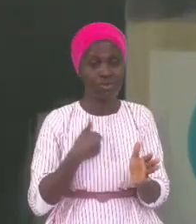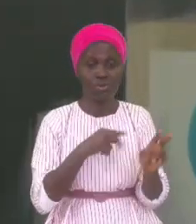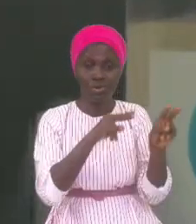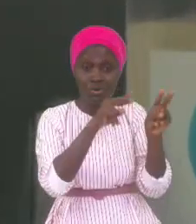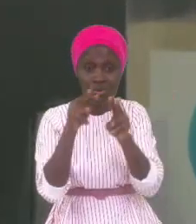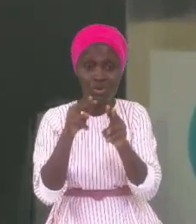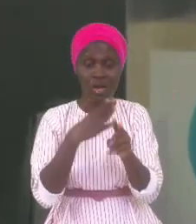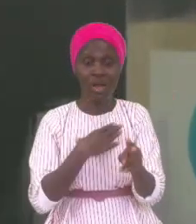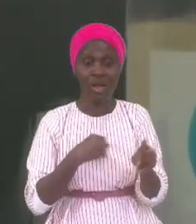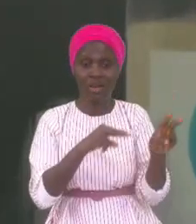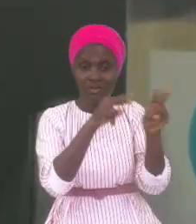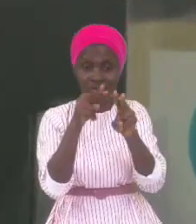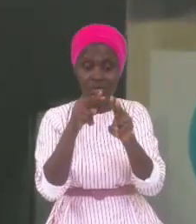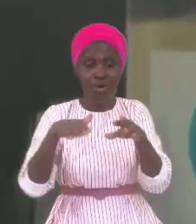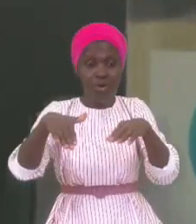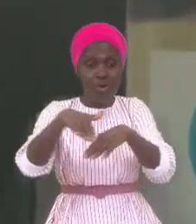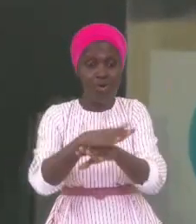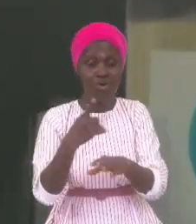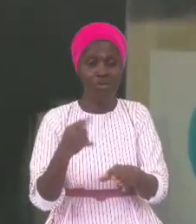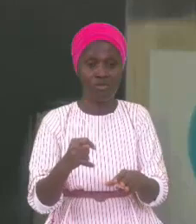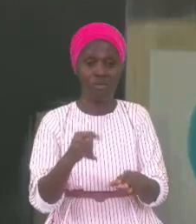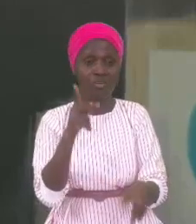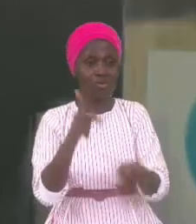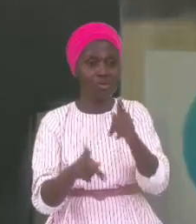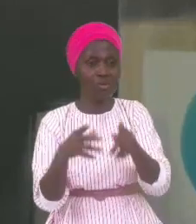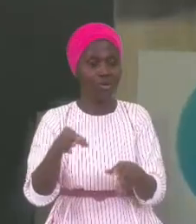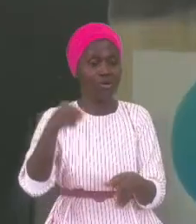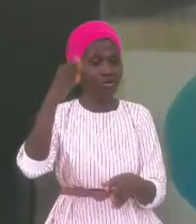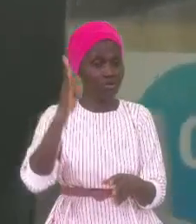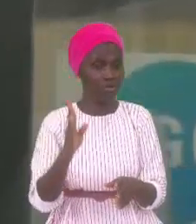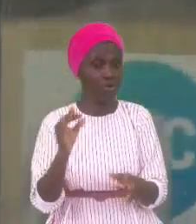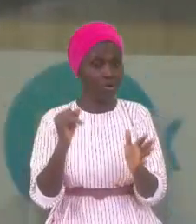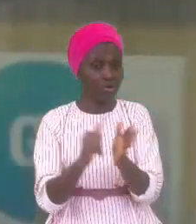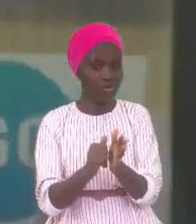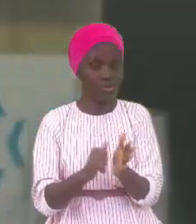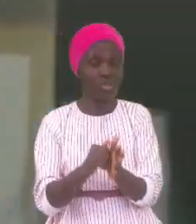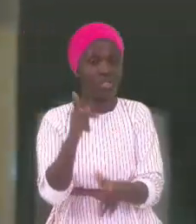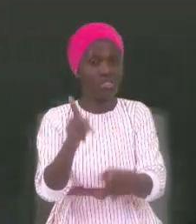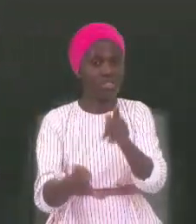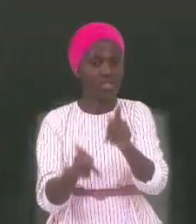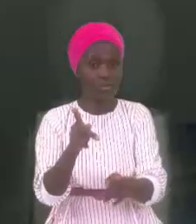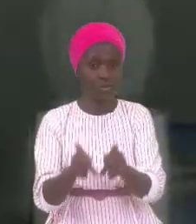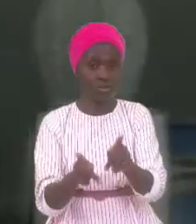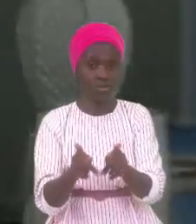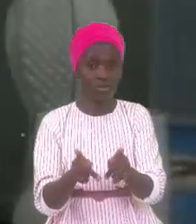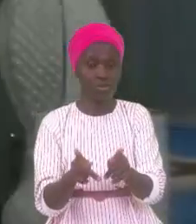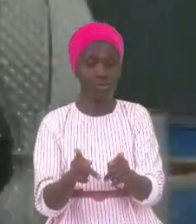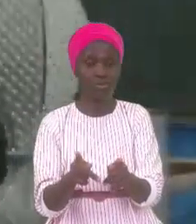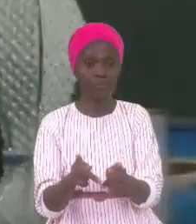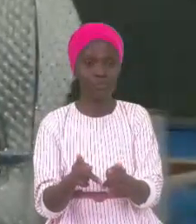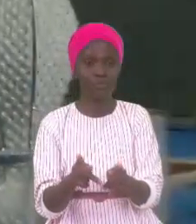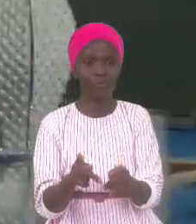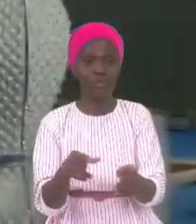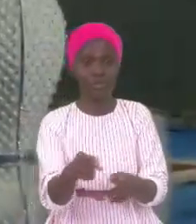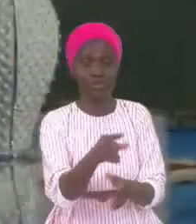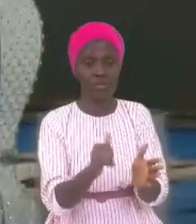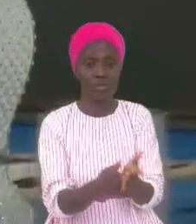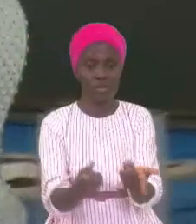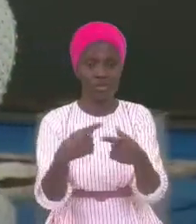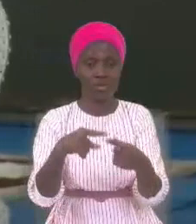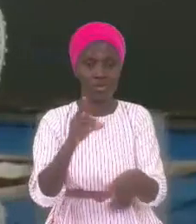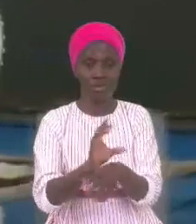over the flock of the Lord, over the people of God, so that the people, the wolves don't come in, the unclean people don't come in,